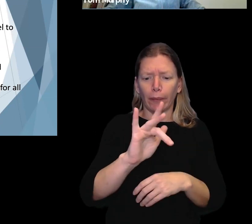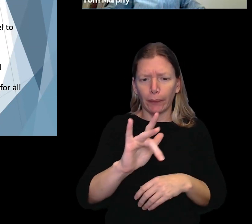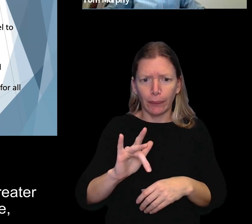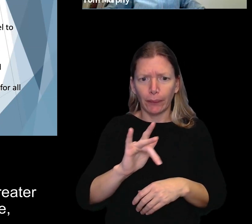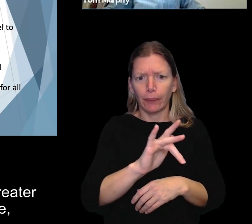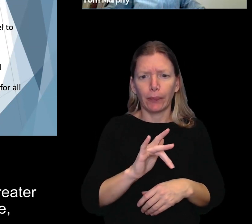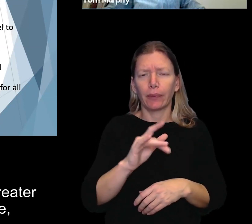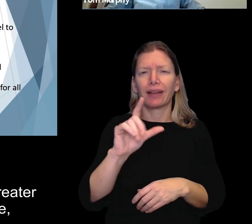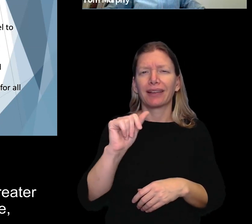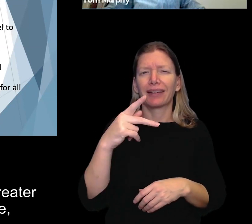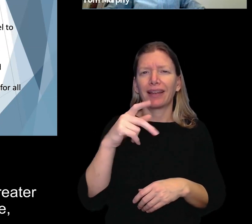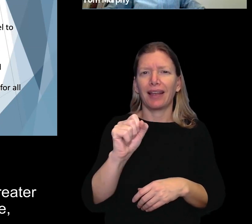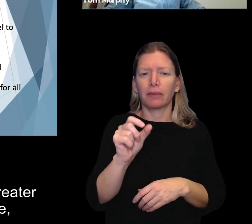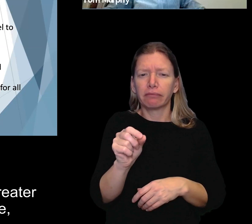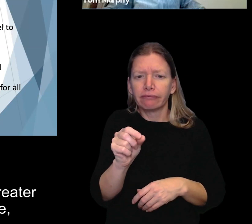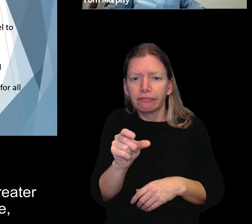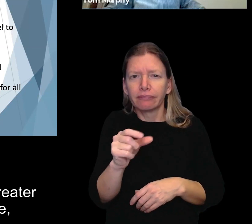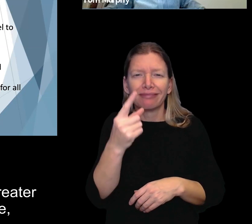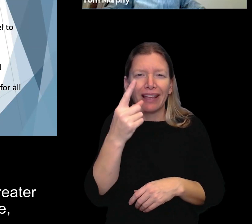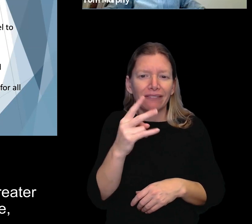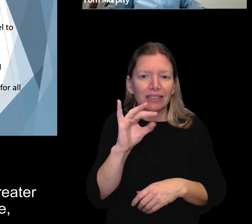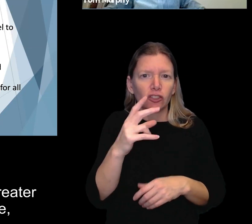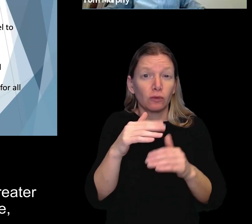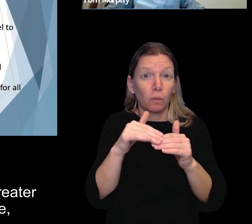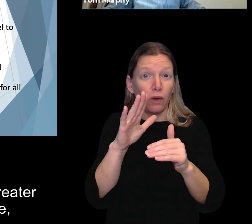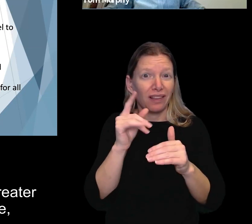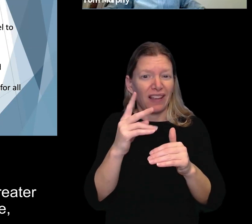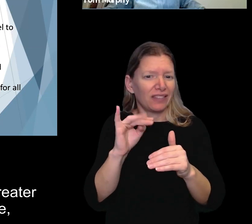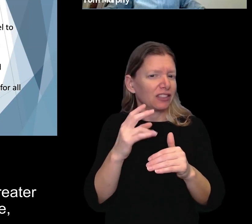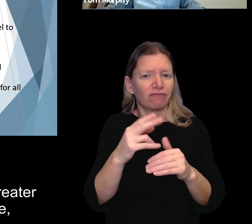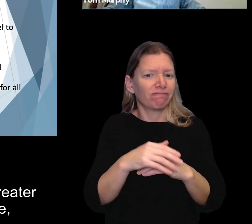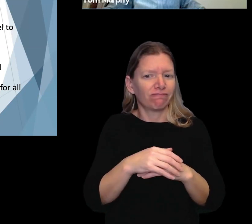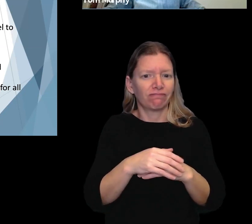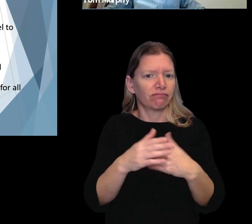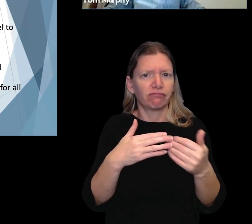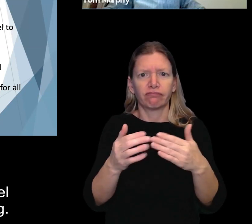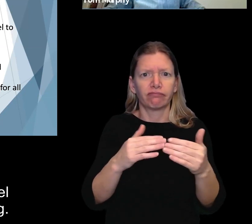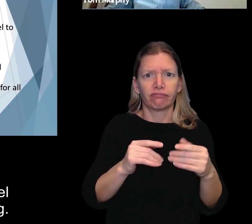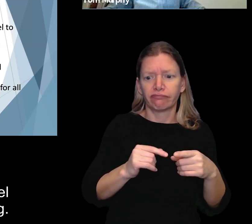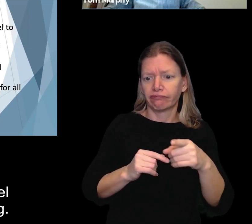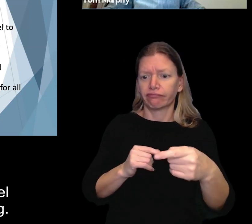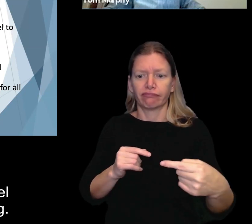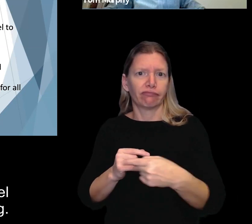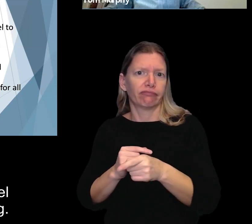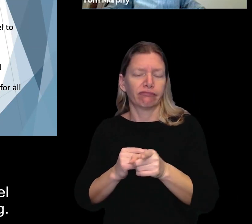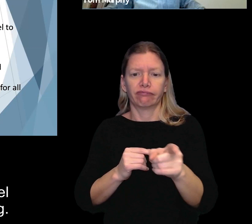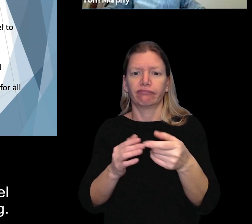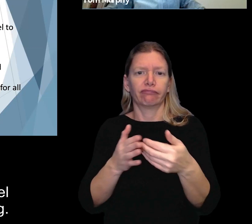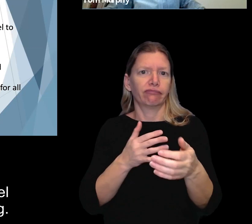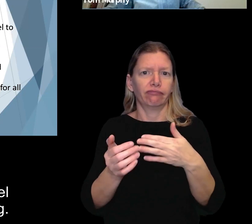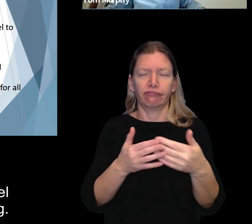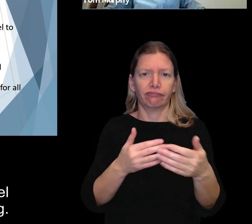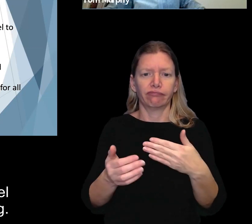You want to make sure that there are no gaps that are greater than a half-inch in any surface in any of the direction of